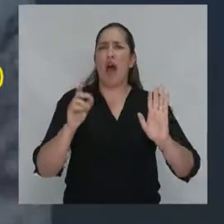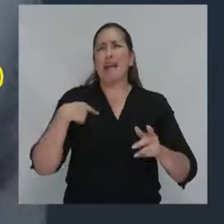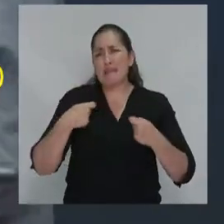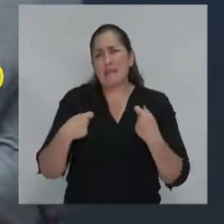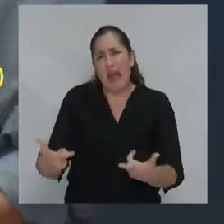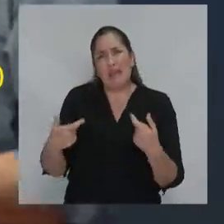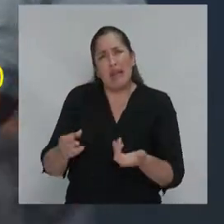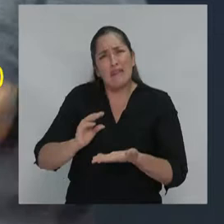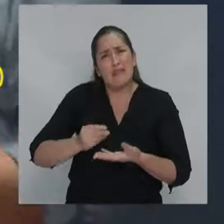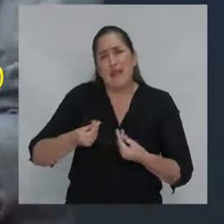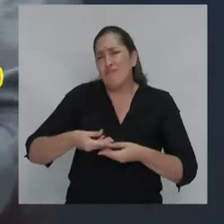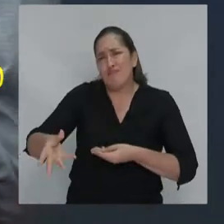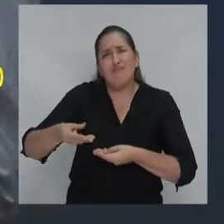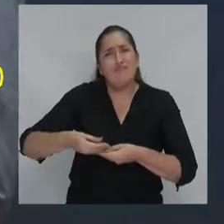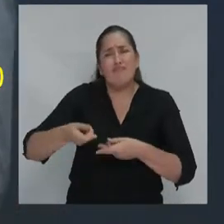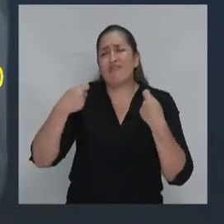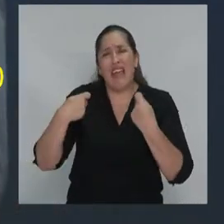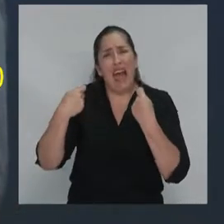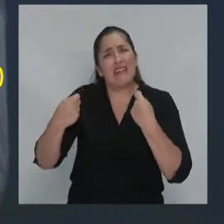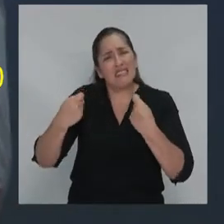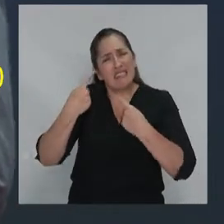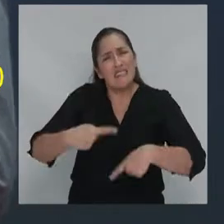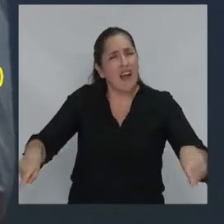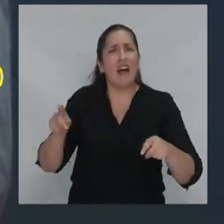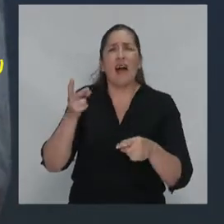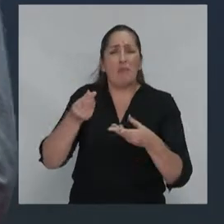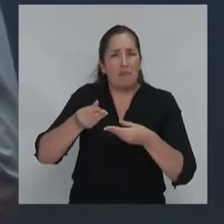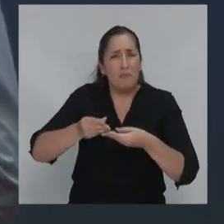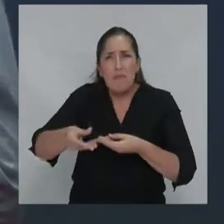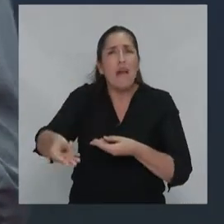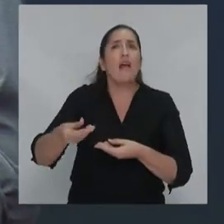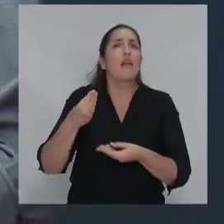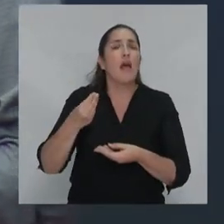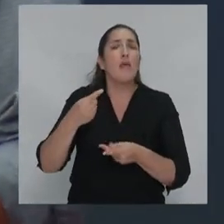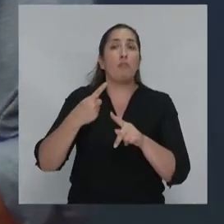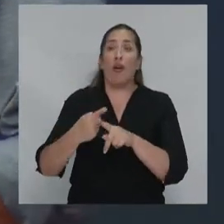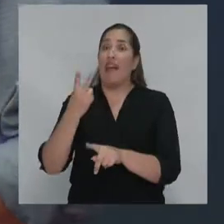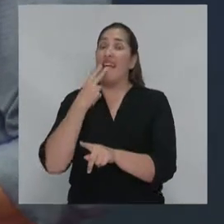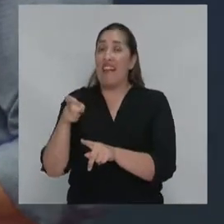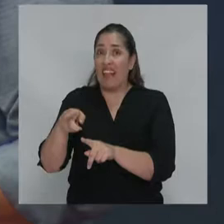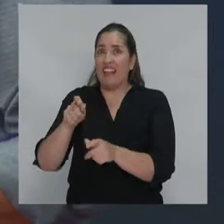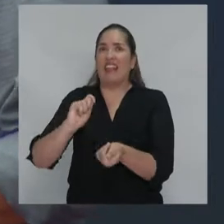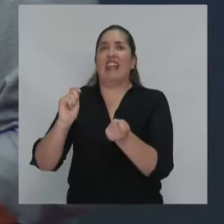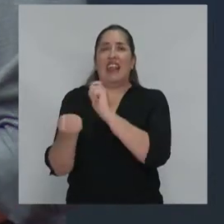but on converting the economy, decent work, and creating a green economy with renewable energy.